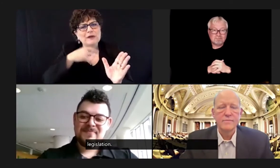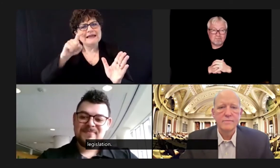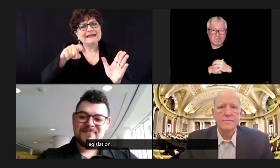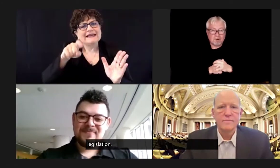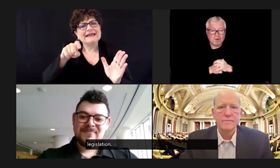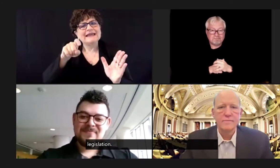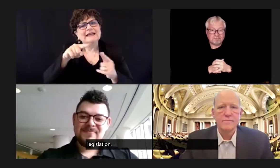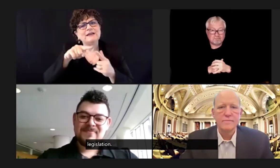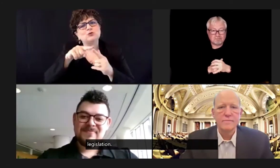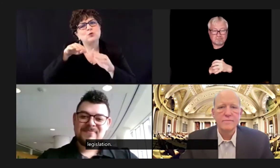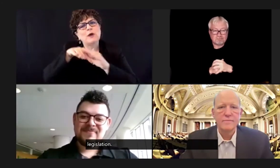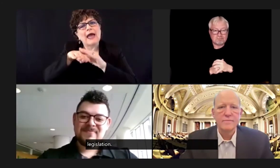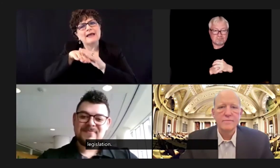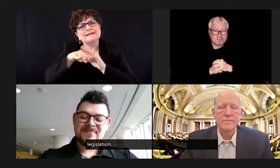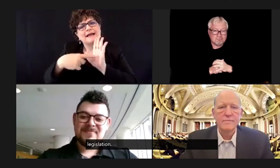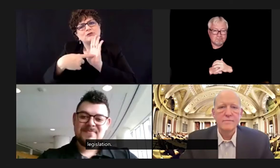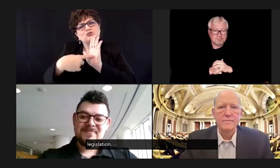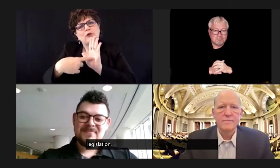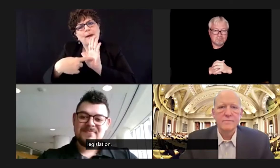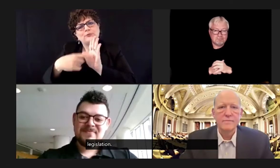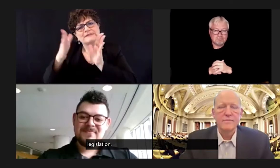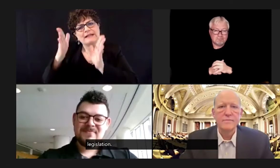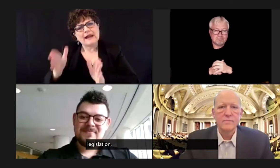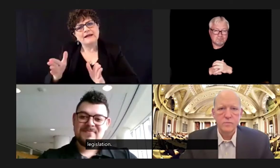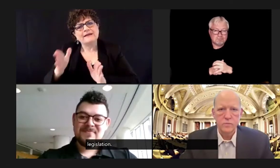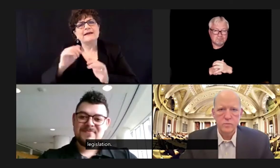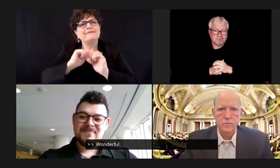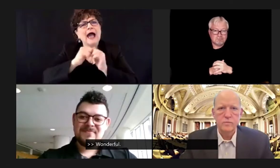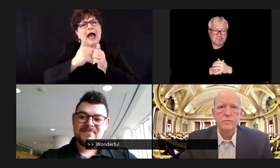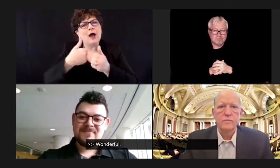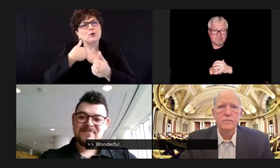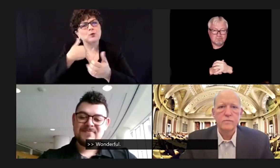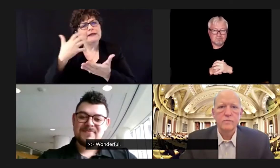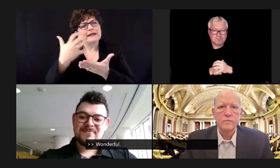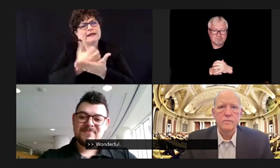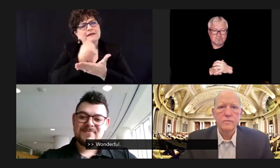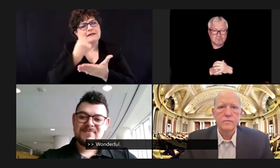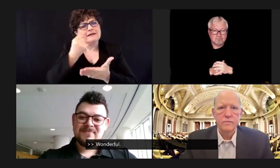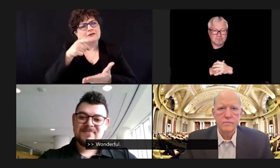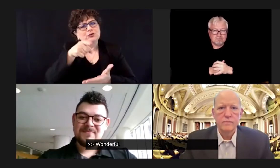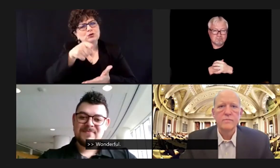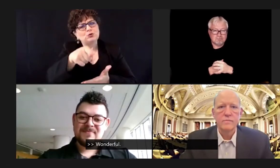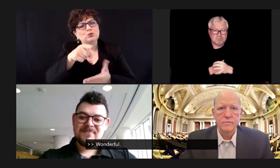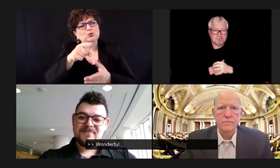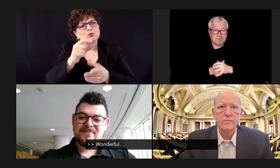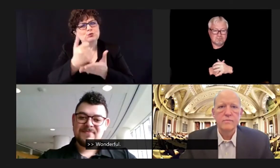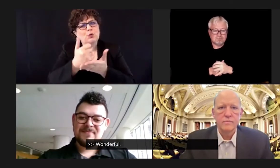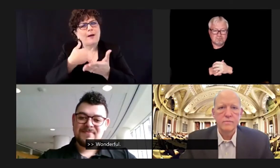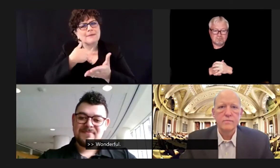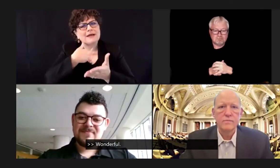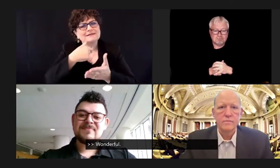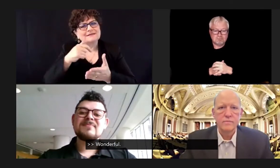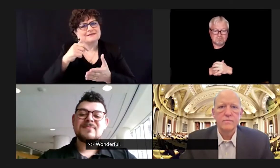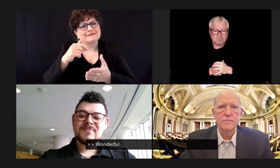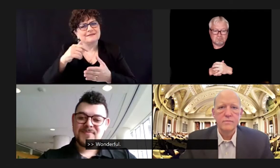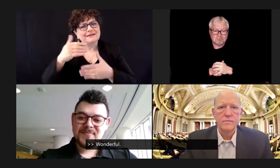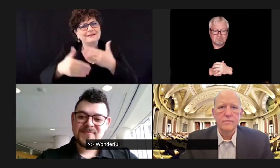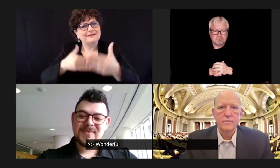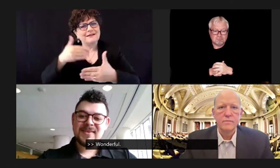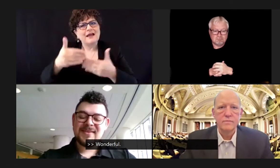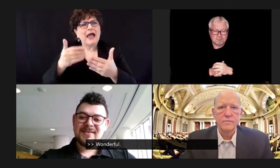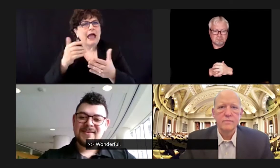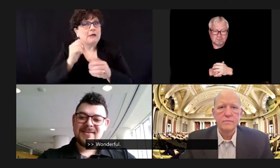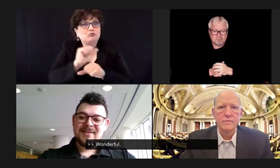Wonderful. And if we needed to access representatives, then how would we be able